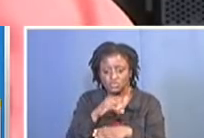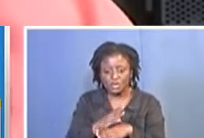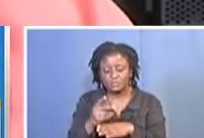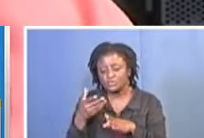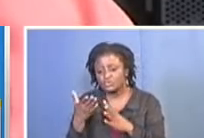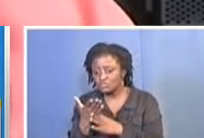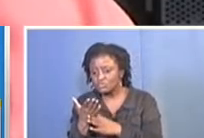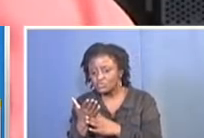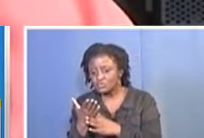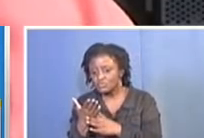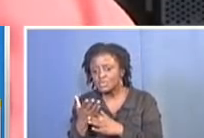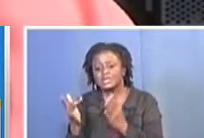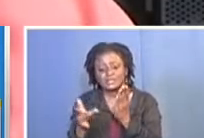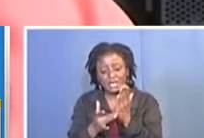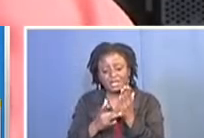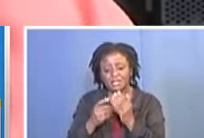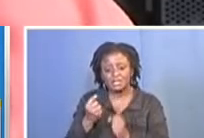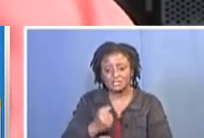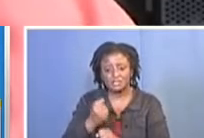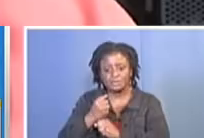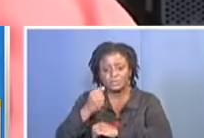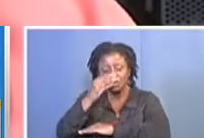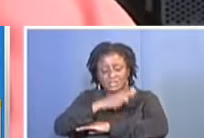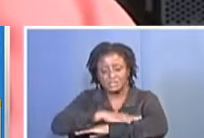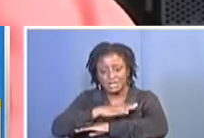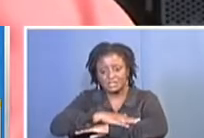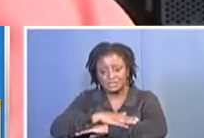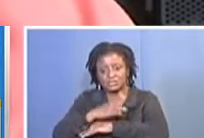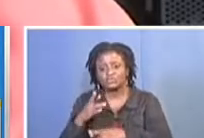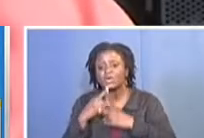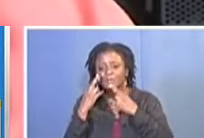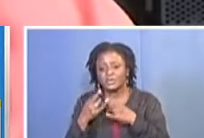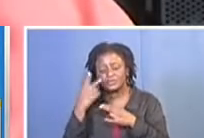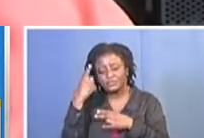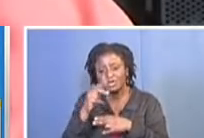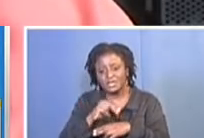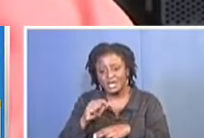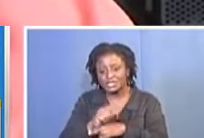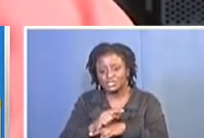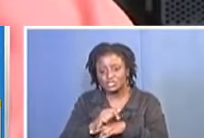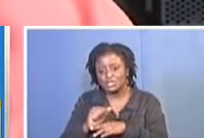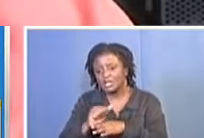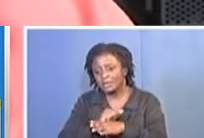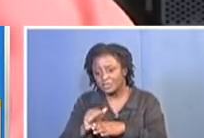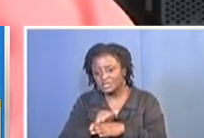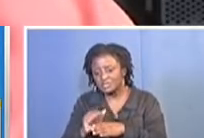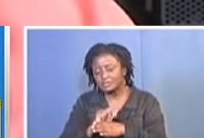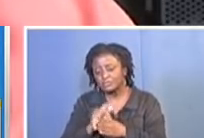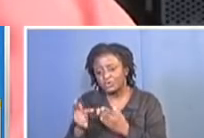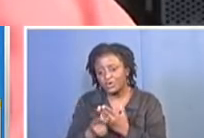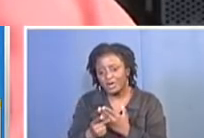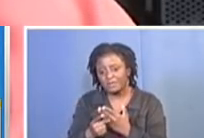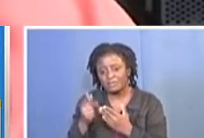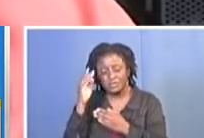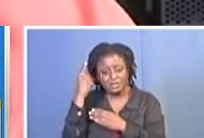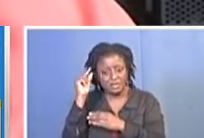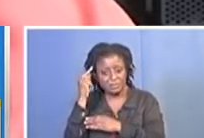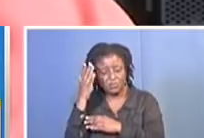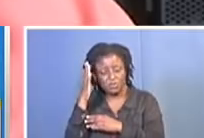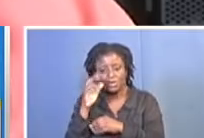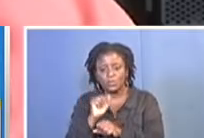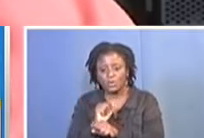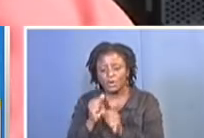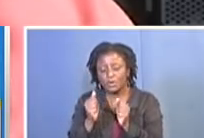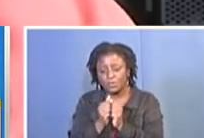support, there's going to be a recommendation for a national apprenticeship program, in that where the government of the Bahamas will work hand in hand with the social partners to create a